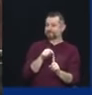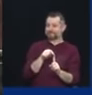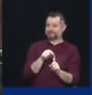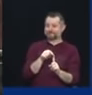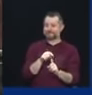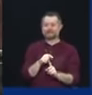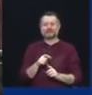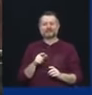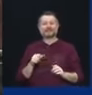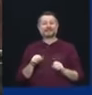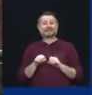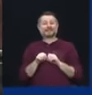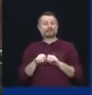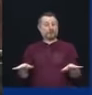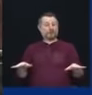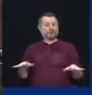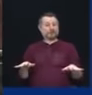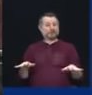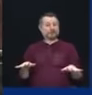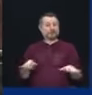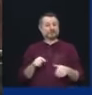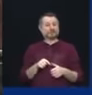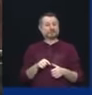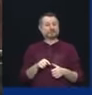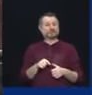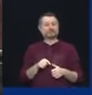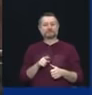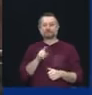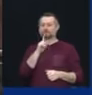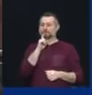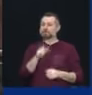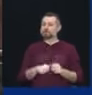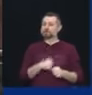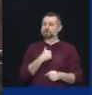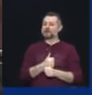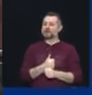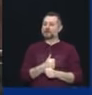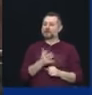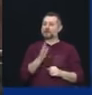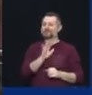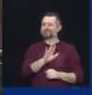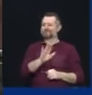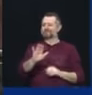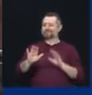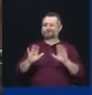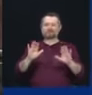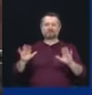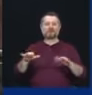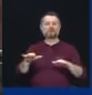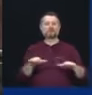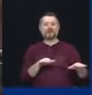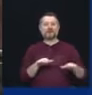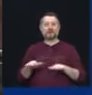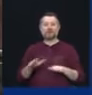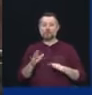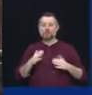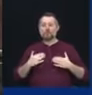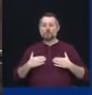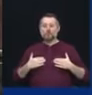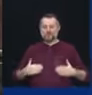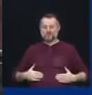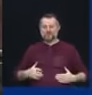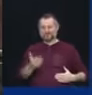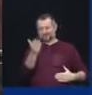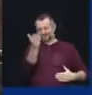COVID is a function of behavior, of human behavior and of